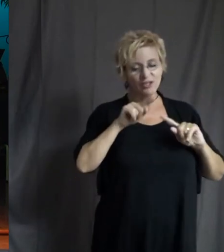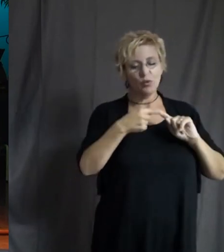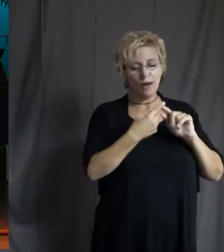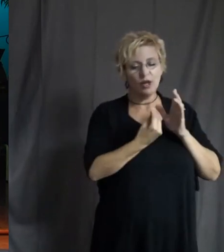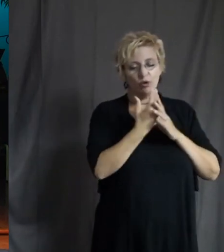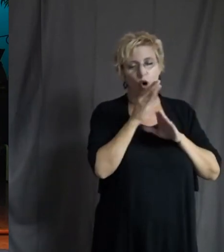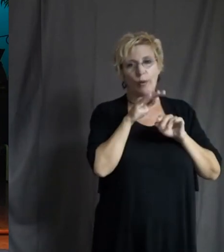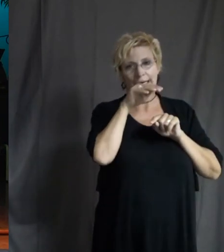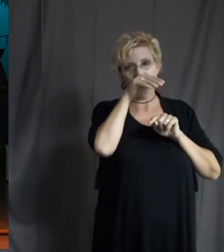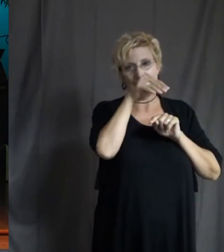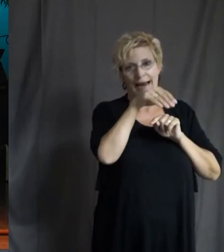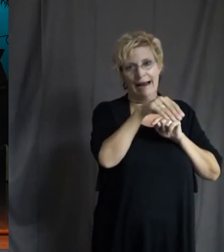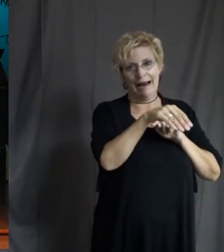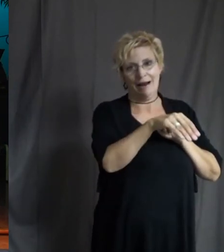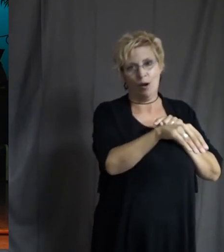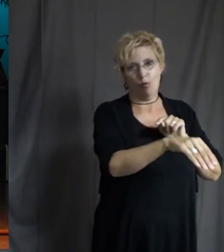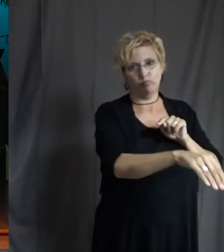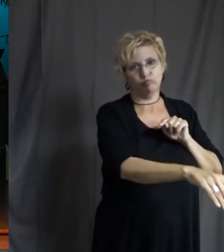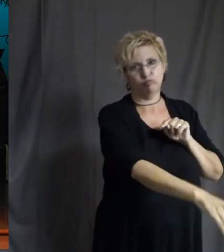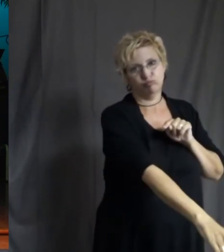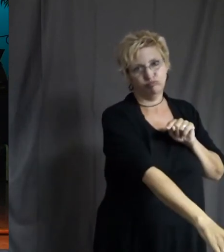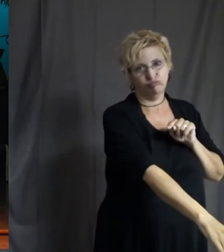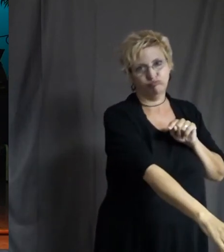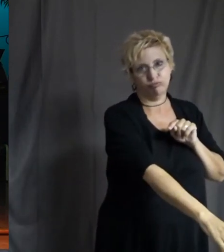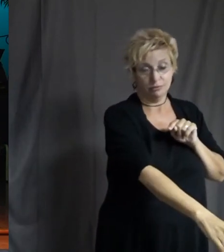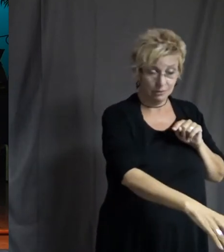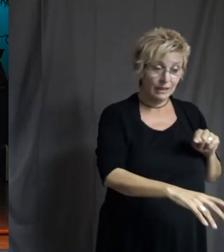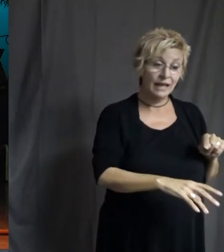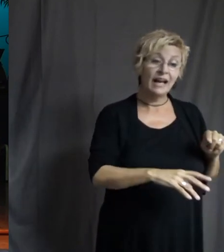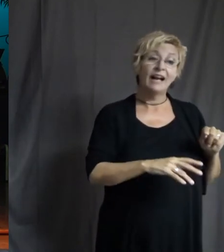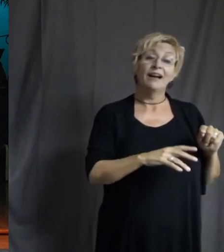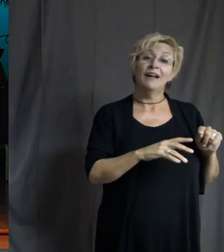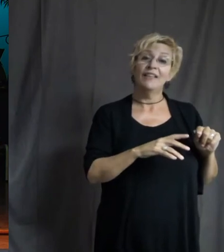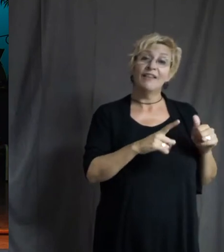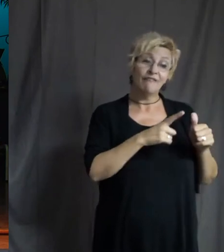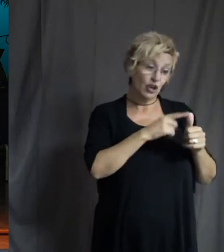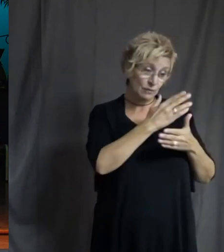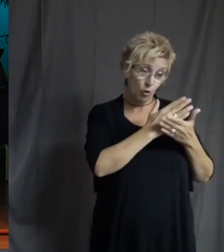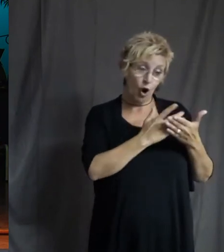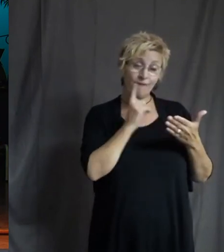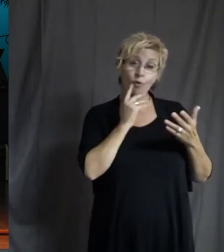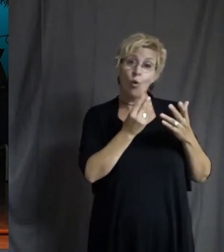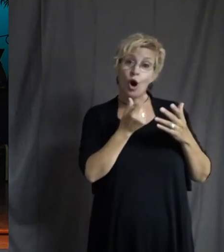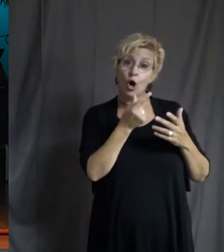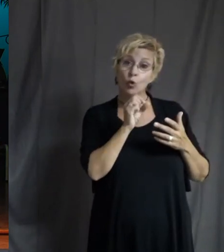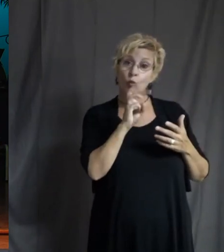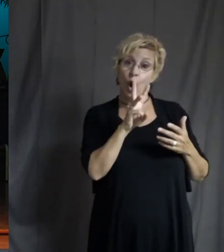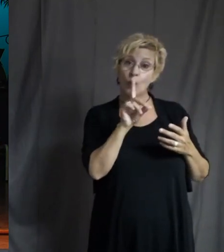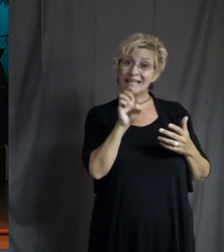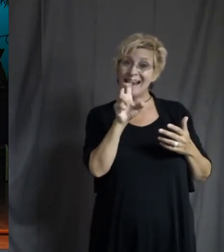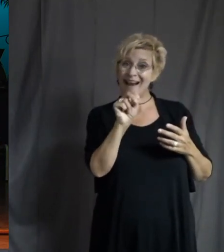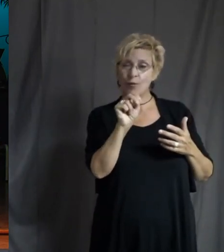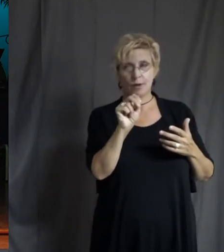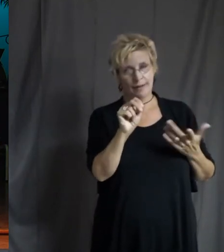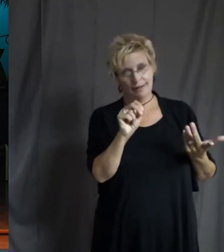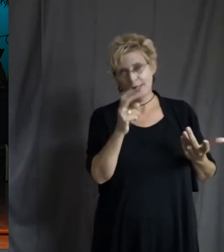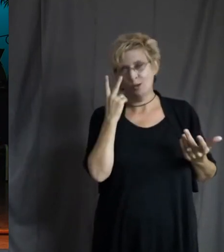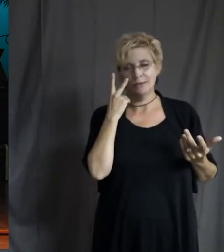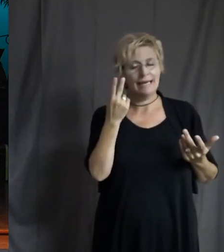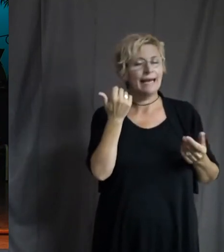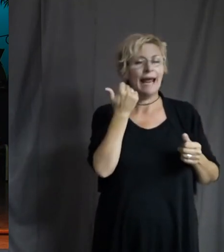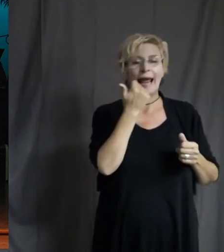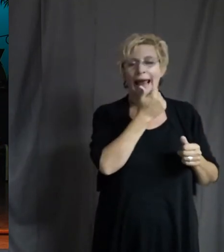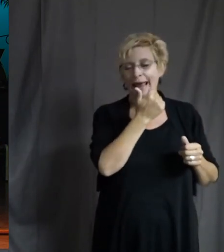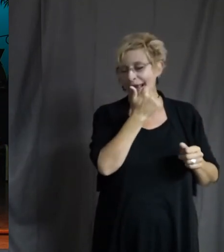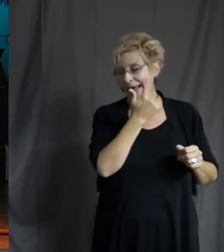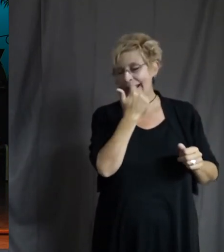presented themselves to be. And that's when the growing down begins. This first half of the grow down relationship